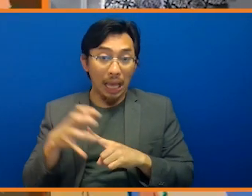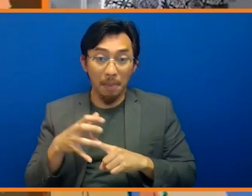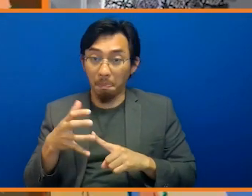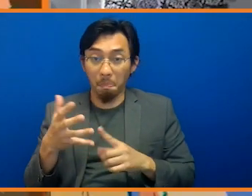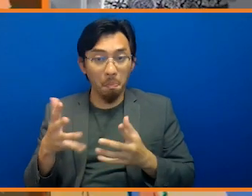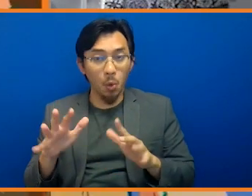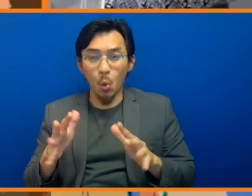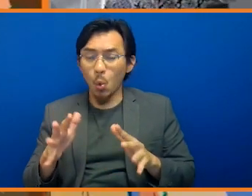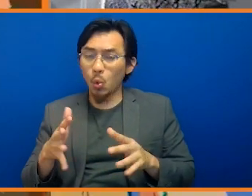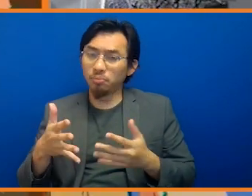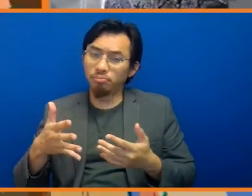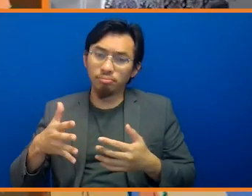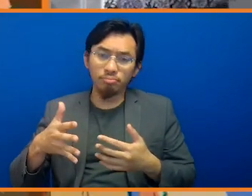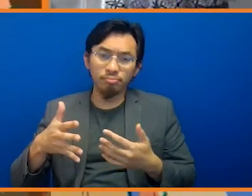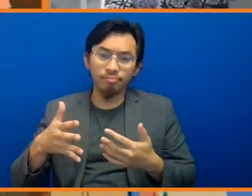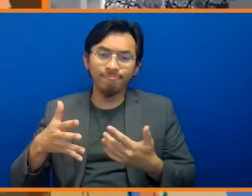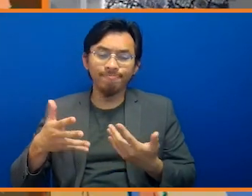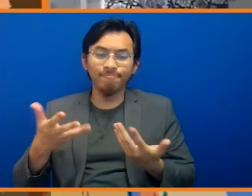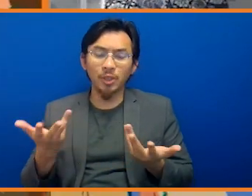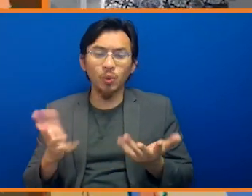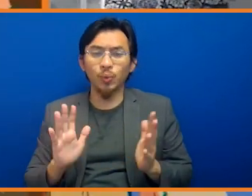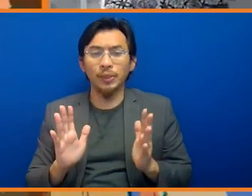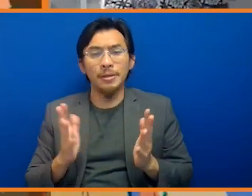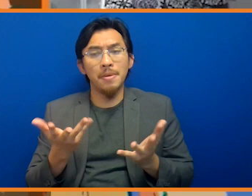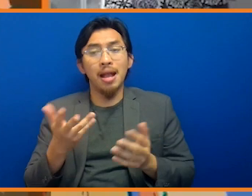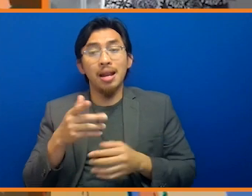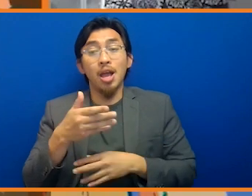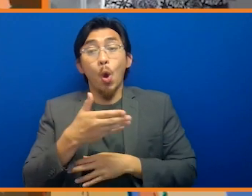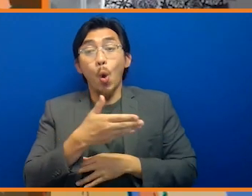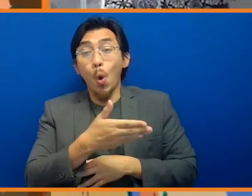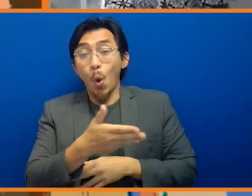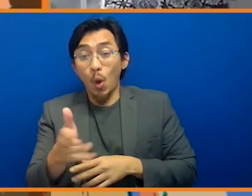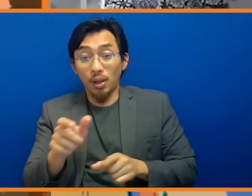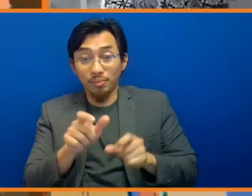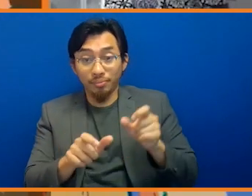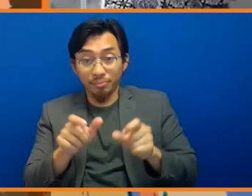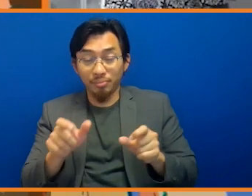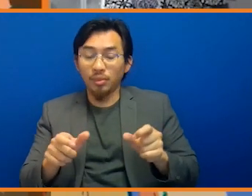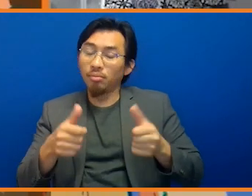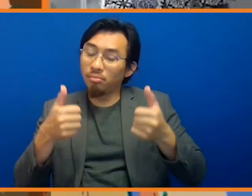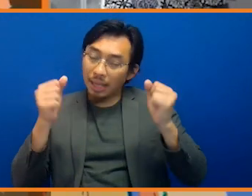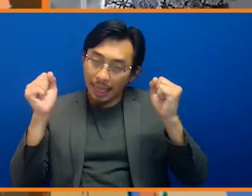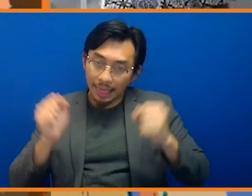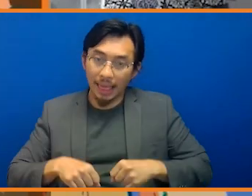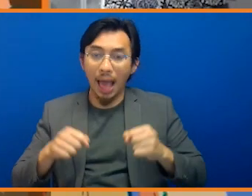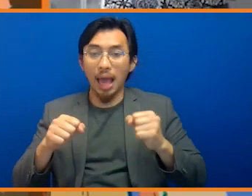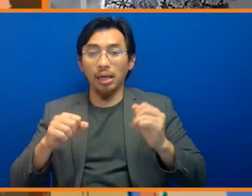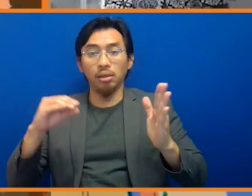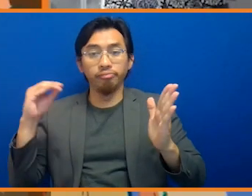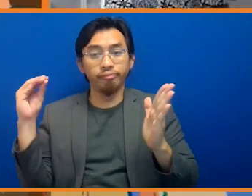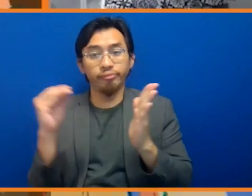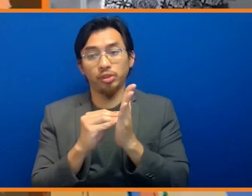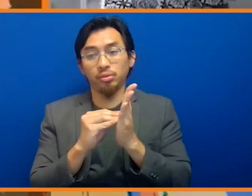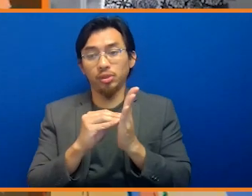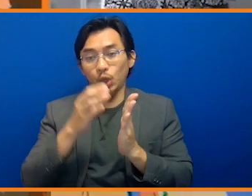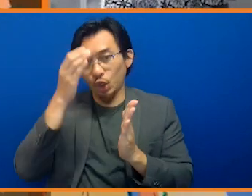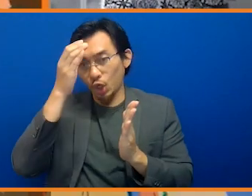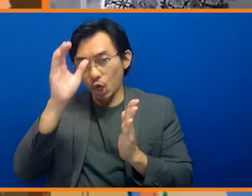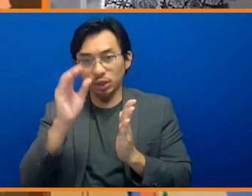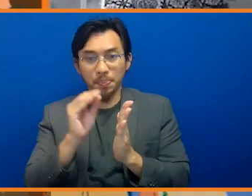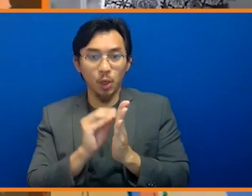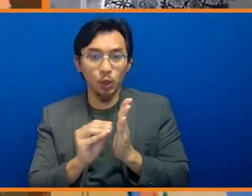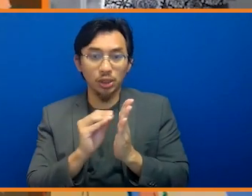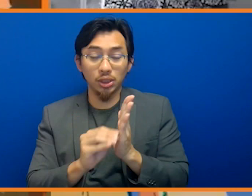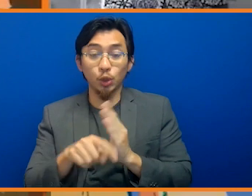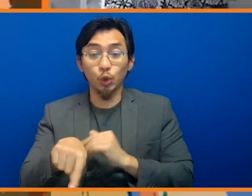Yeah. So, and then all the participants are eligible to submit those concept notes. So you guys need to